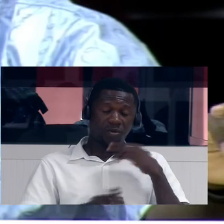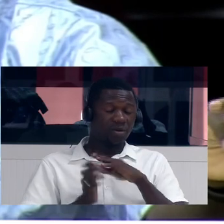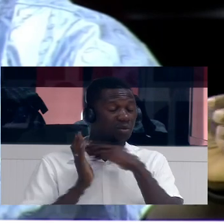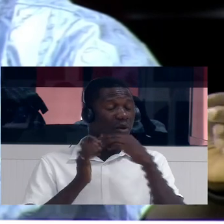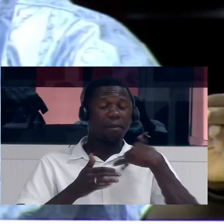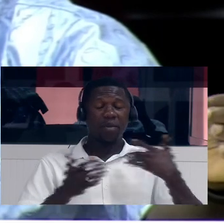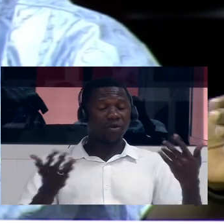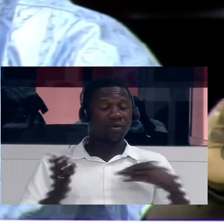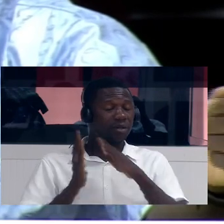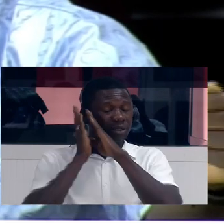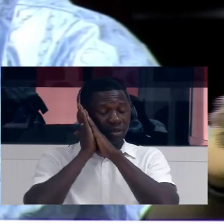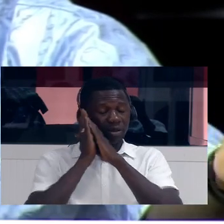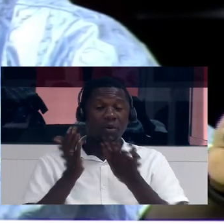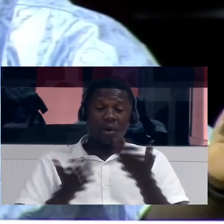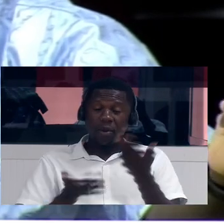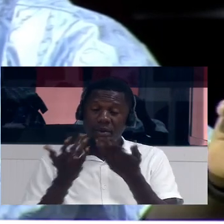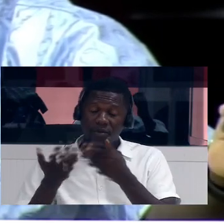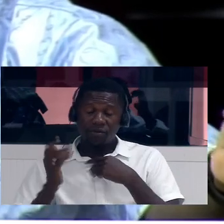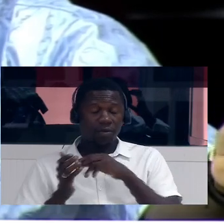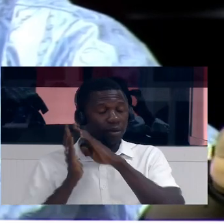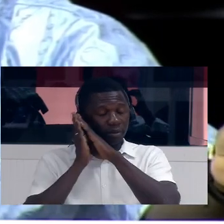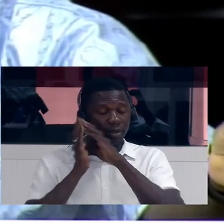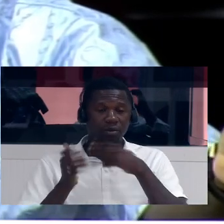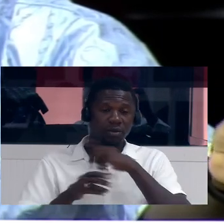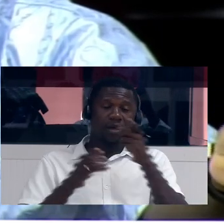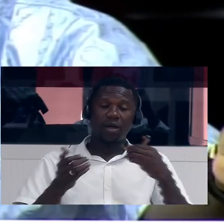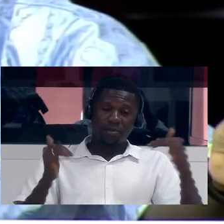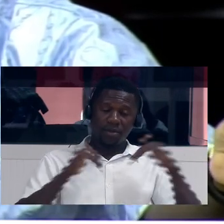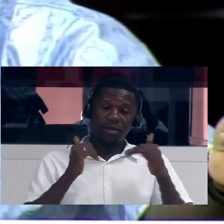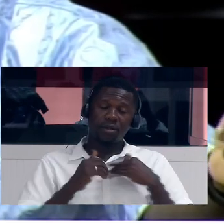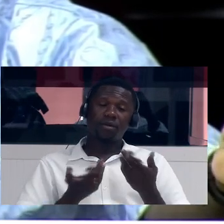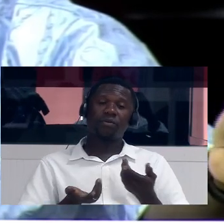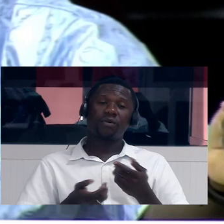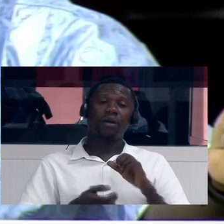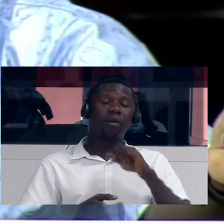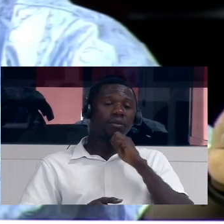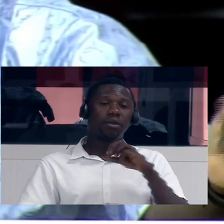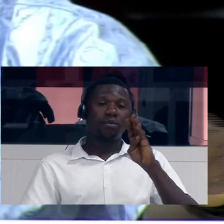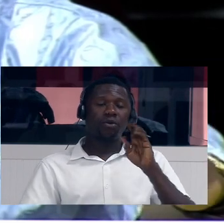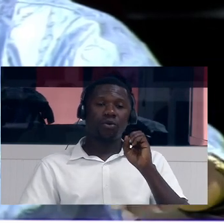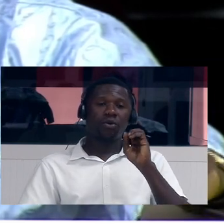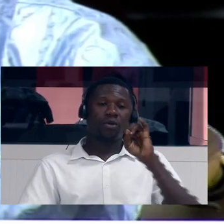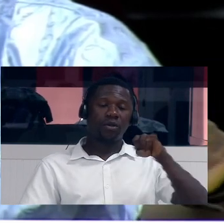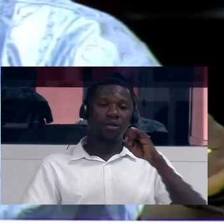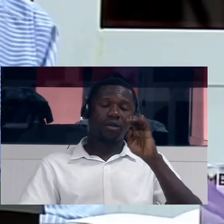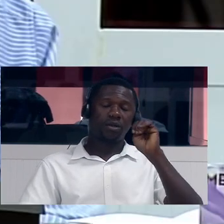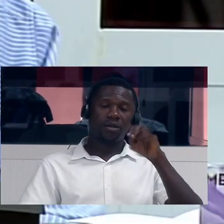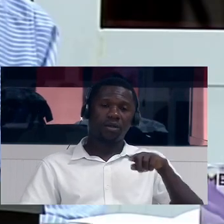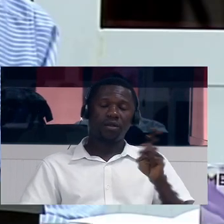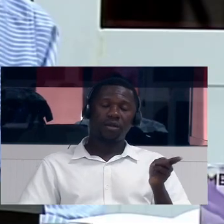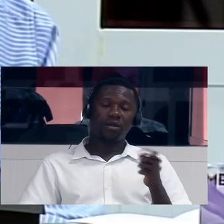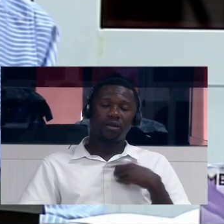meeting which was chaired by the vice principal of the college, Mr. Bojang. The meeting lasted for less than 30 minutes. The tone of